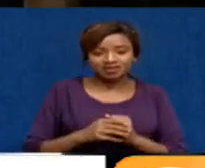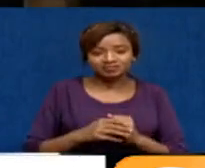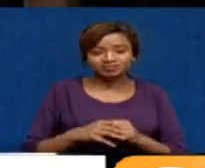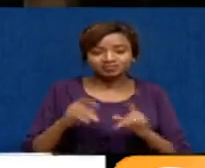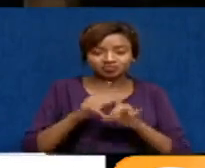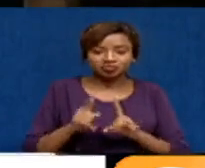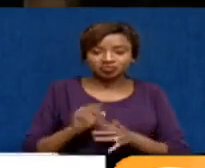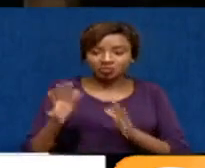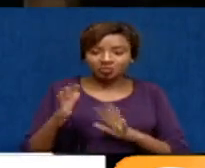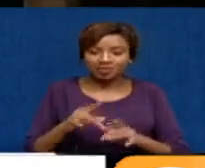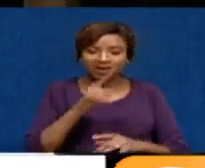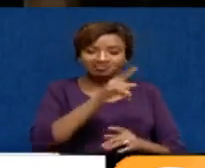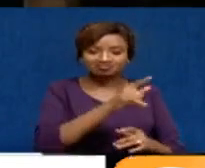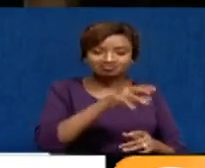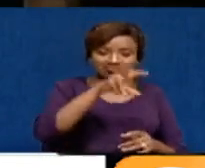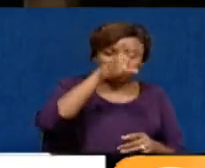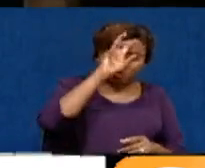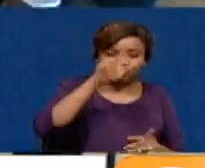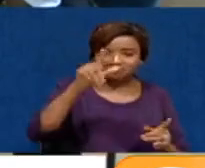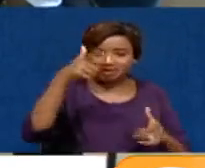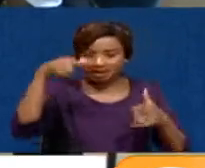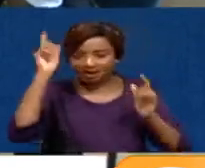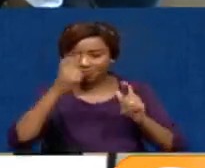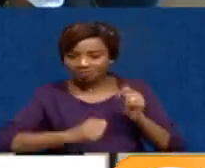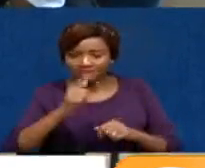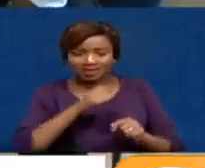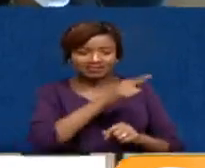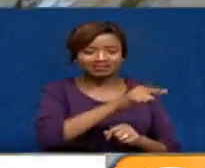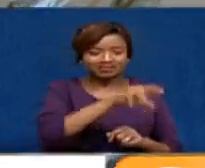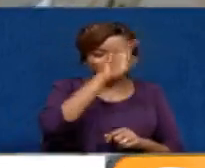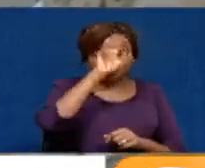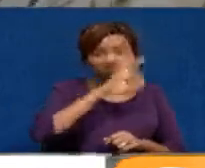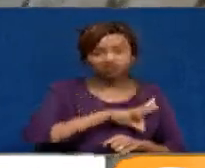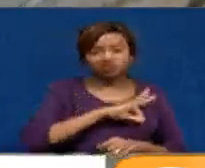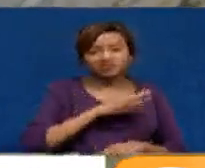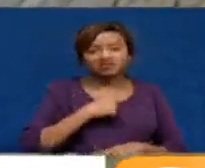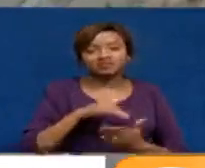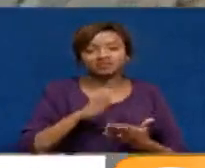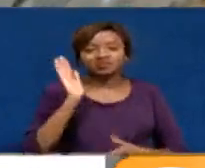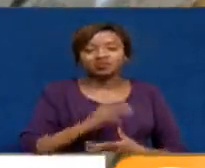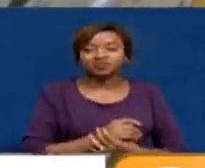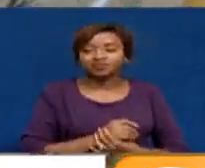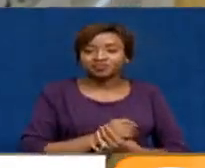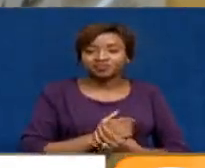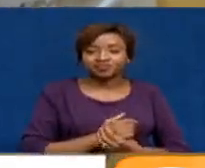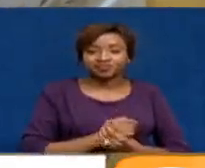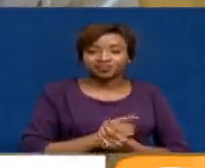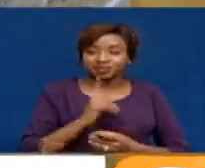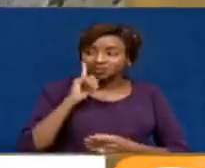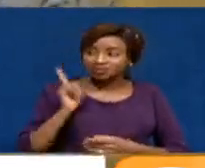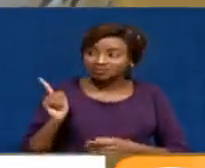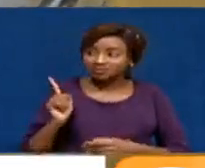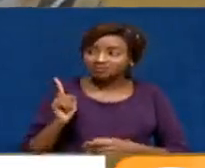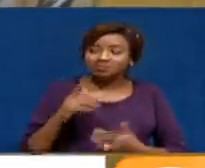cows, I think there's more benefit here. Kombo says over time, his products have been embraced by Kenyans across the